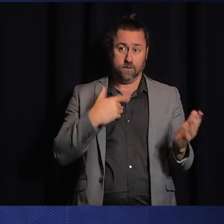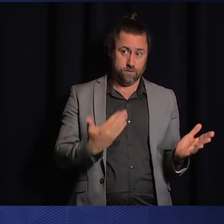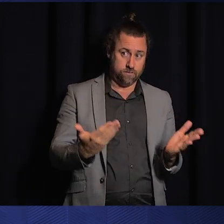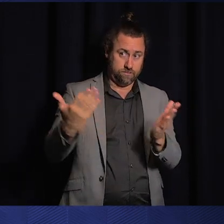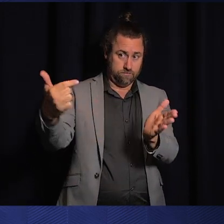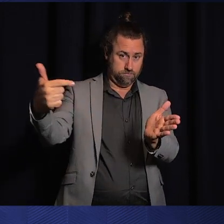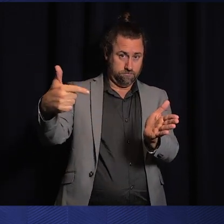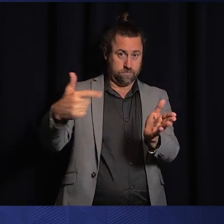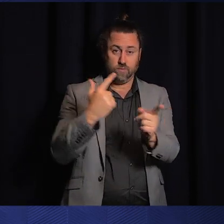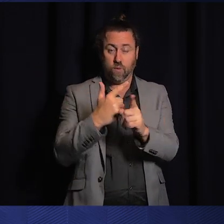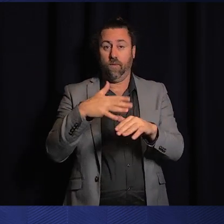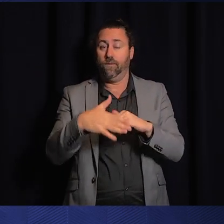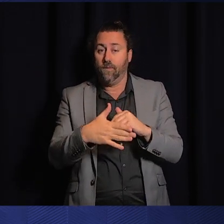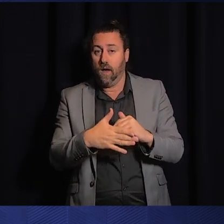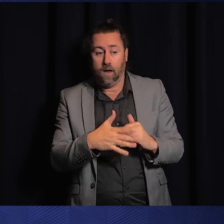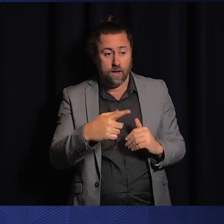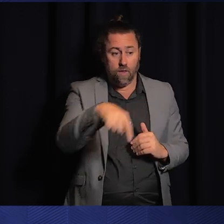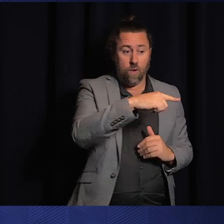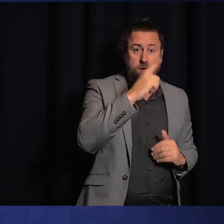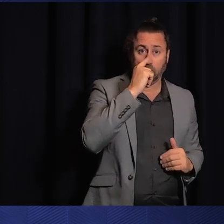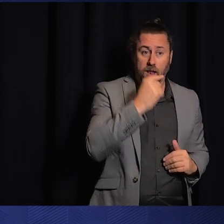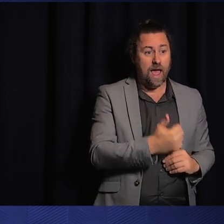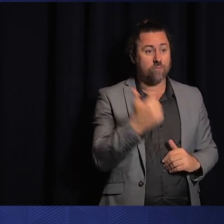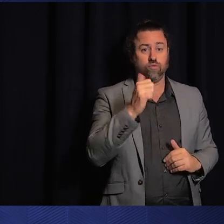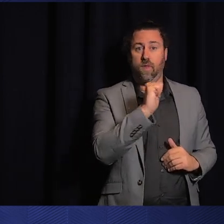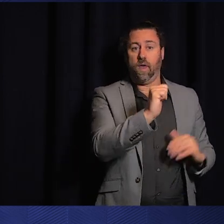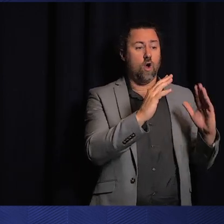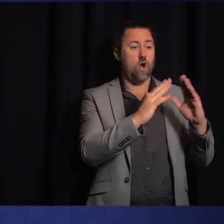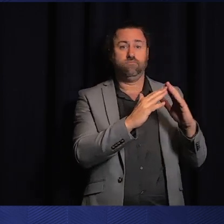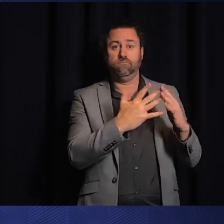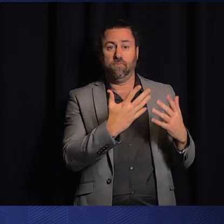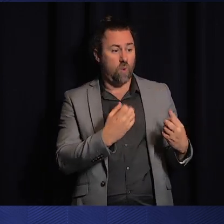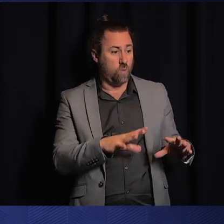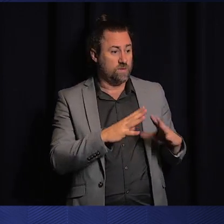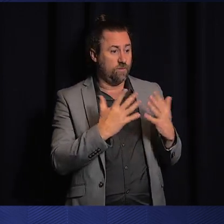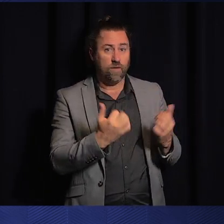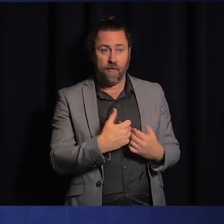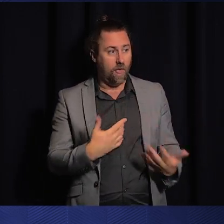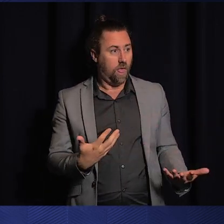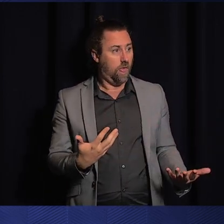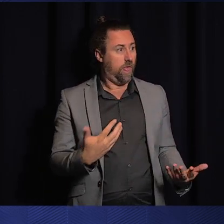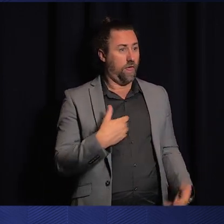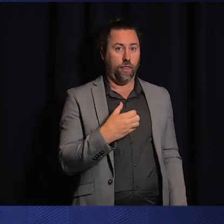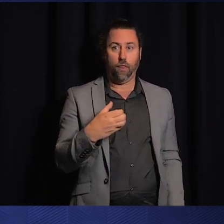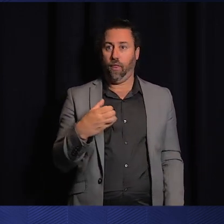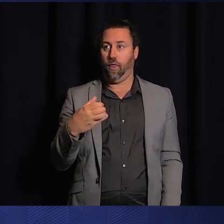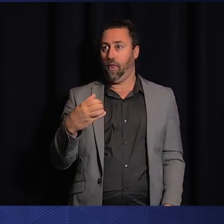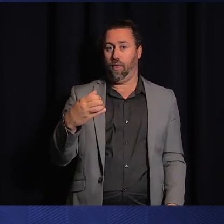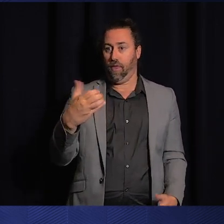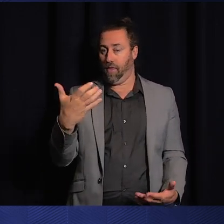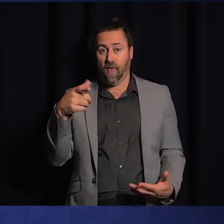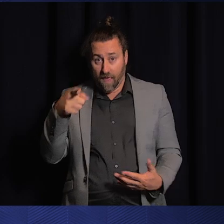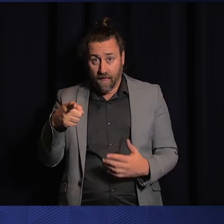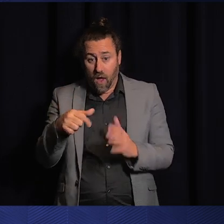development-induced displacement, which will include, among others, internal displacement caused